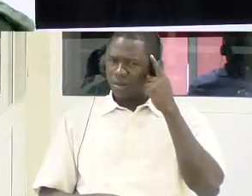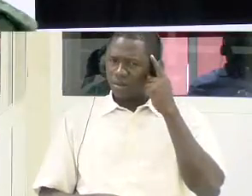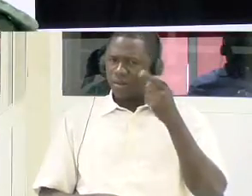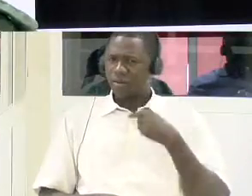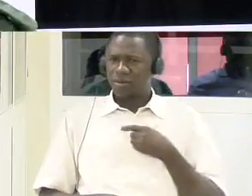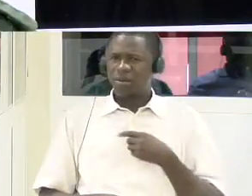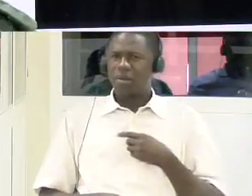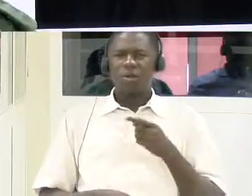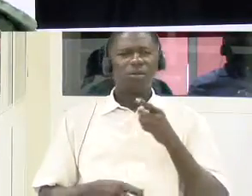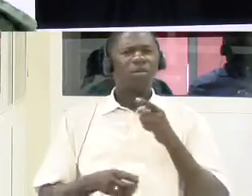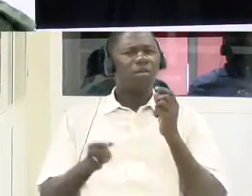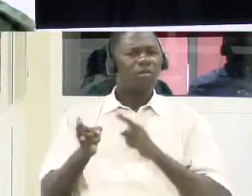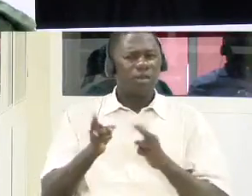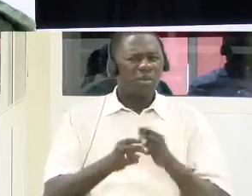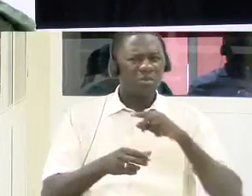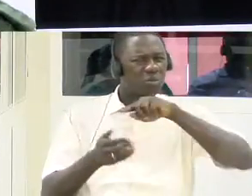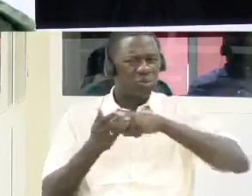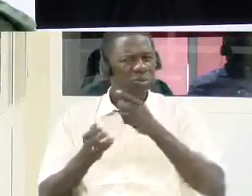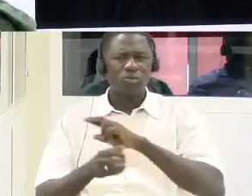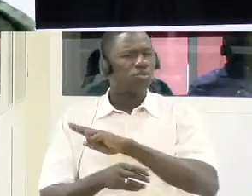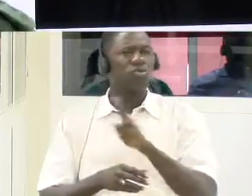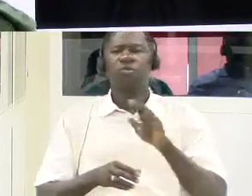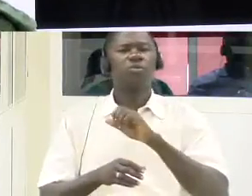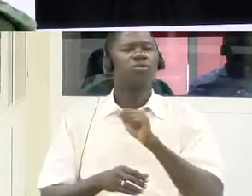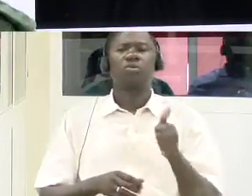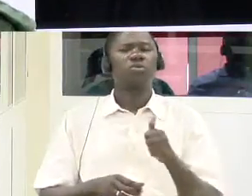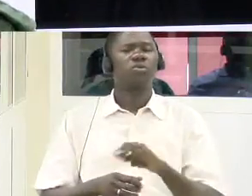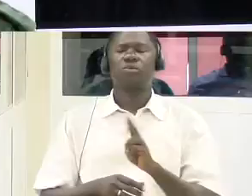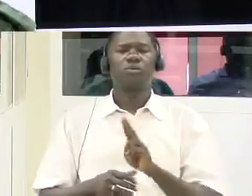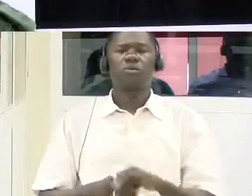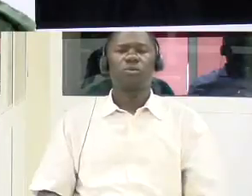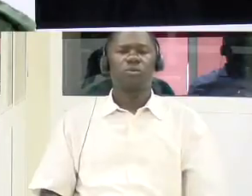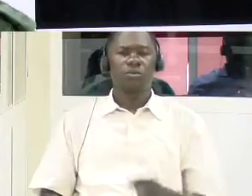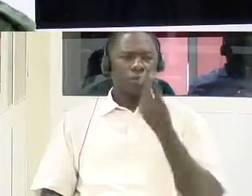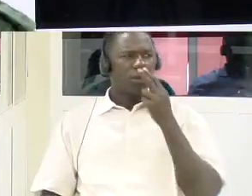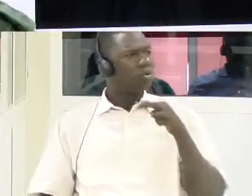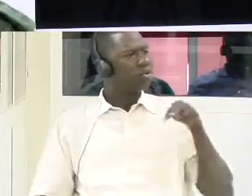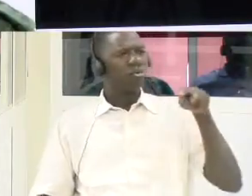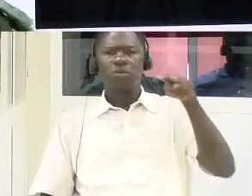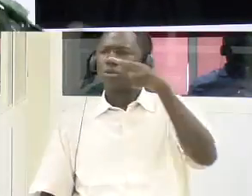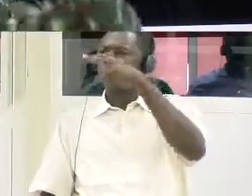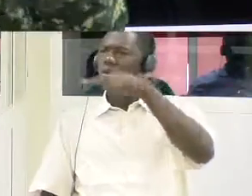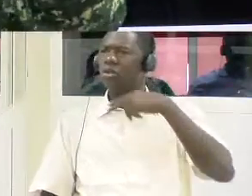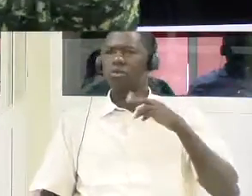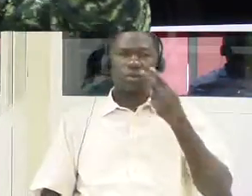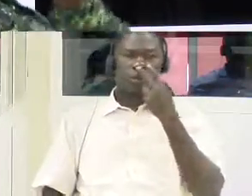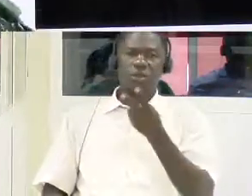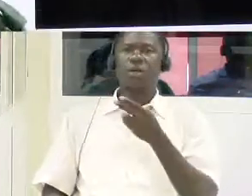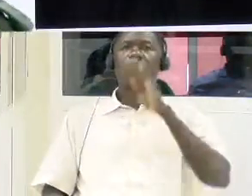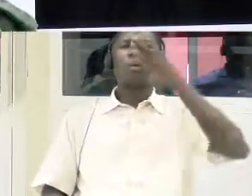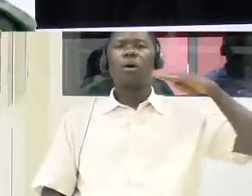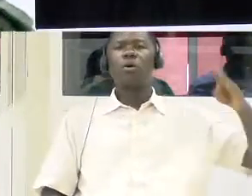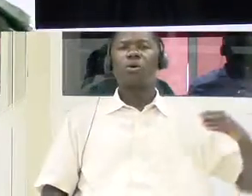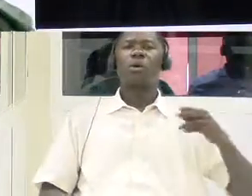this fighting position is not suitable here. I look around, I saw Bakote police station. It's like a